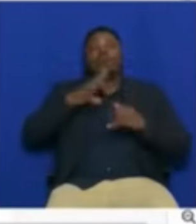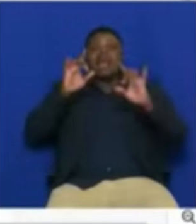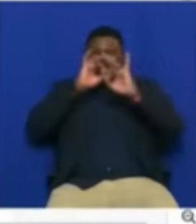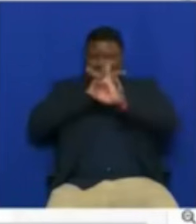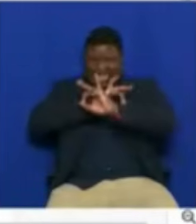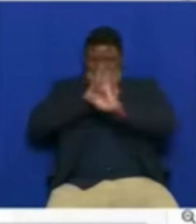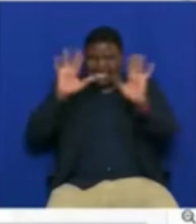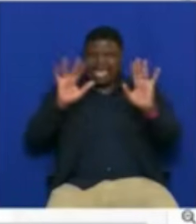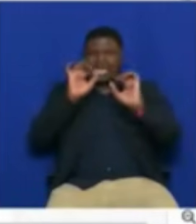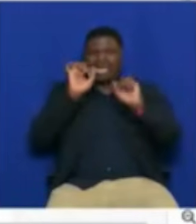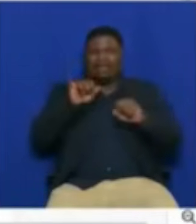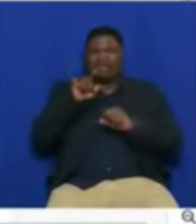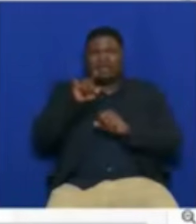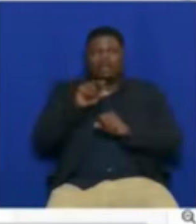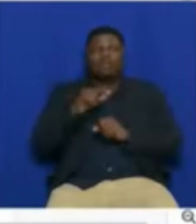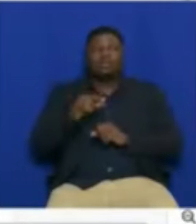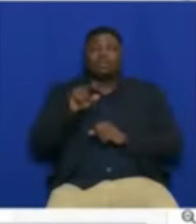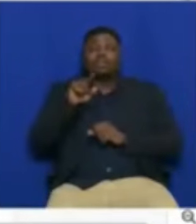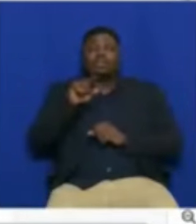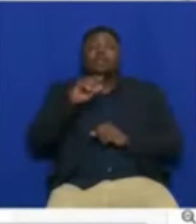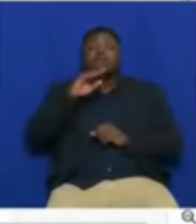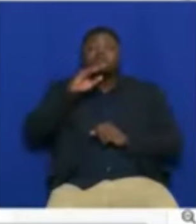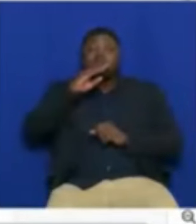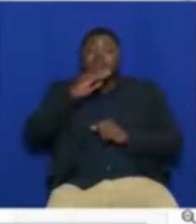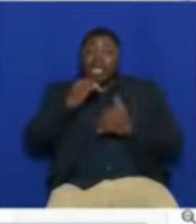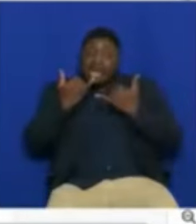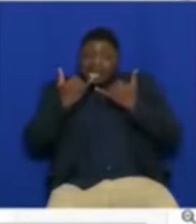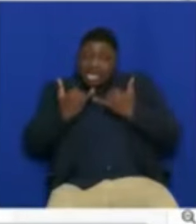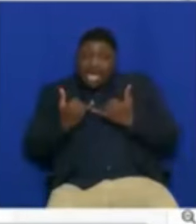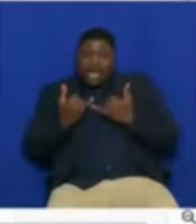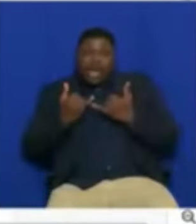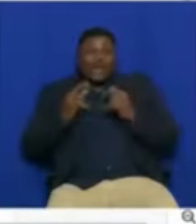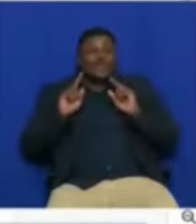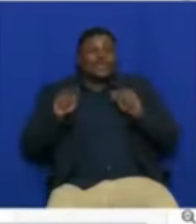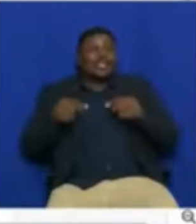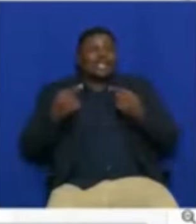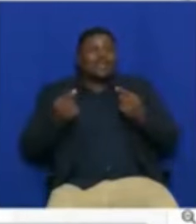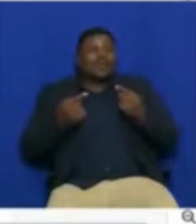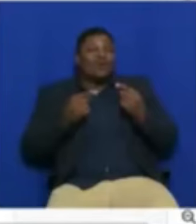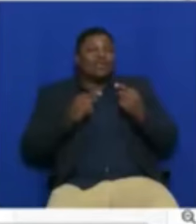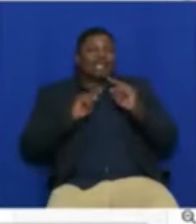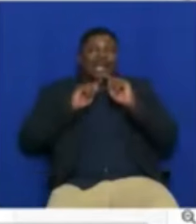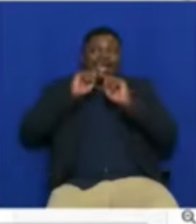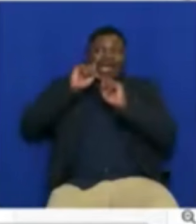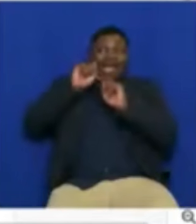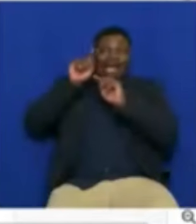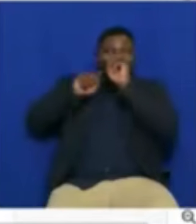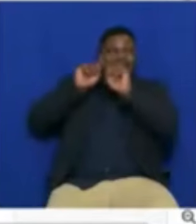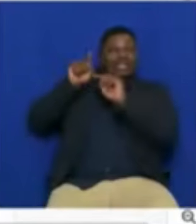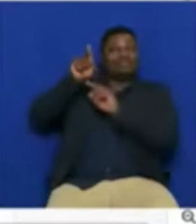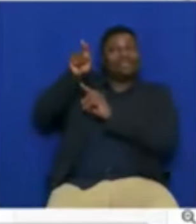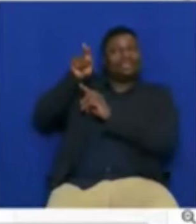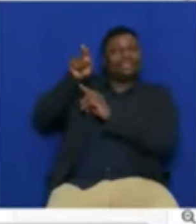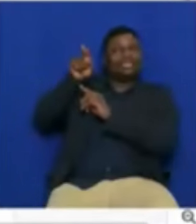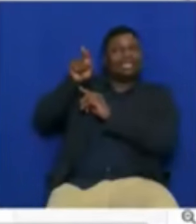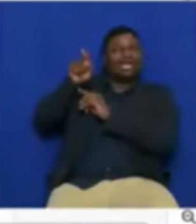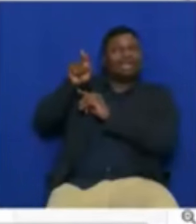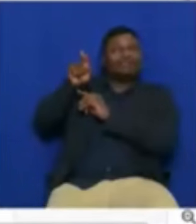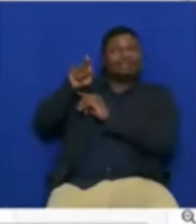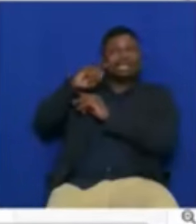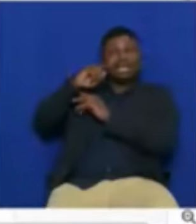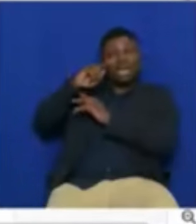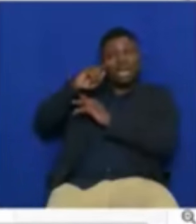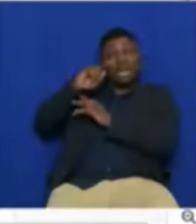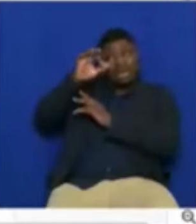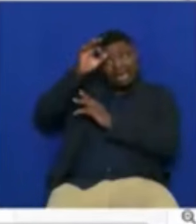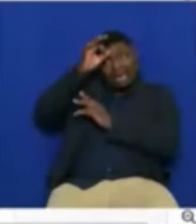or you cannot criticize Colonel Phillips for saying that if that is what the docket